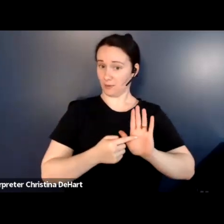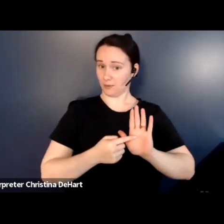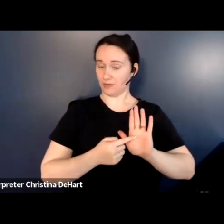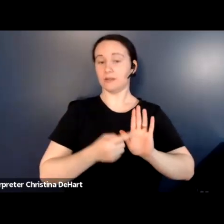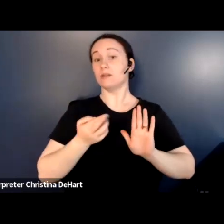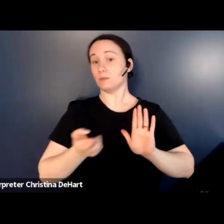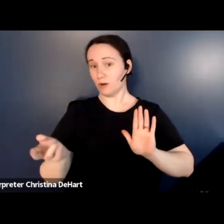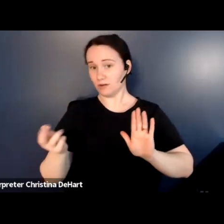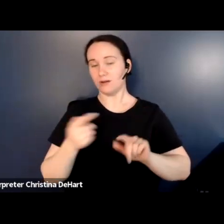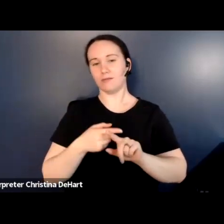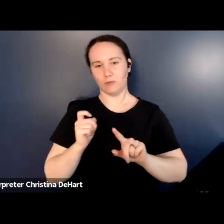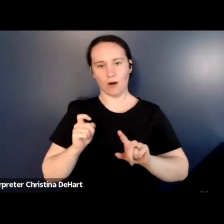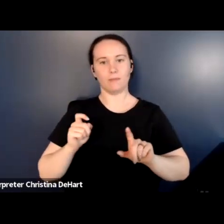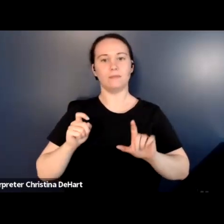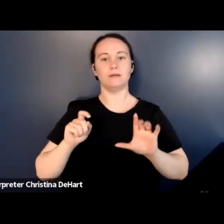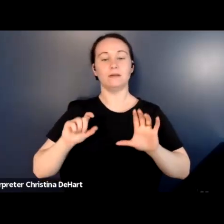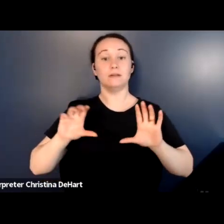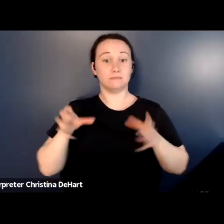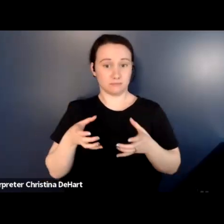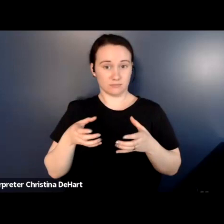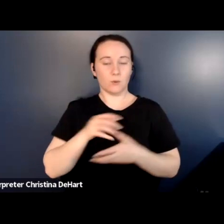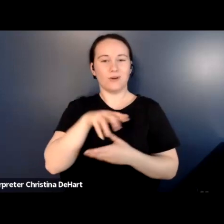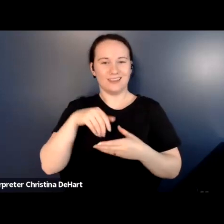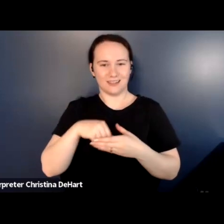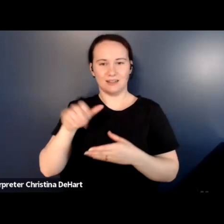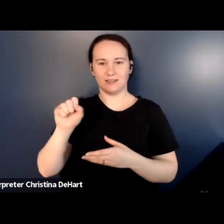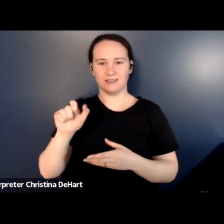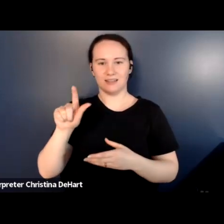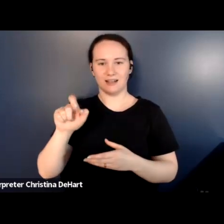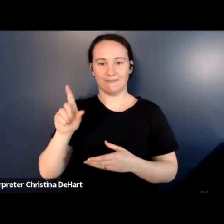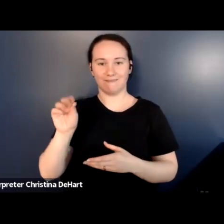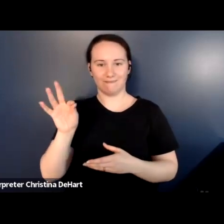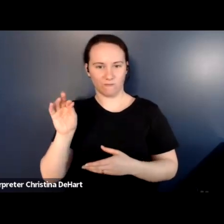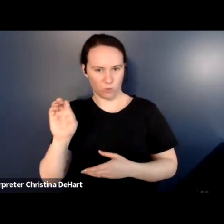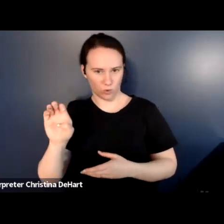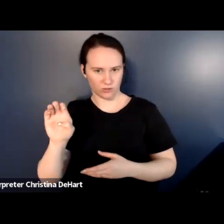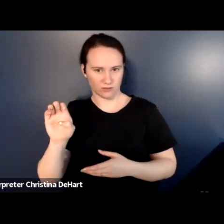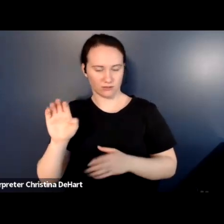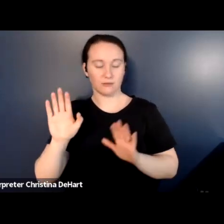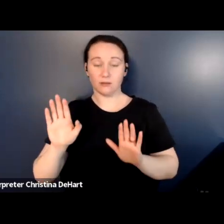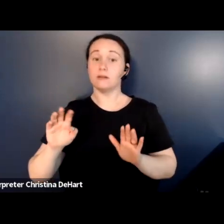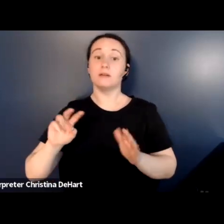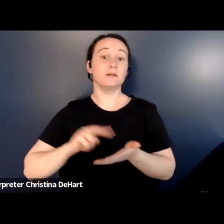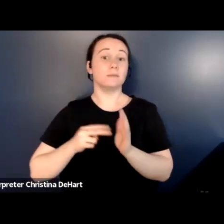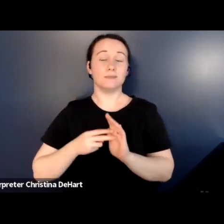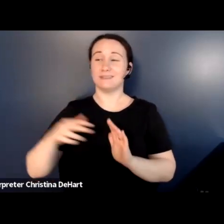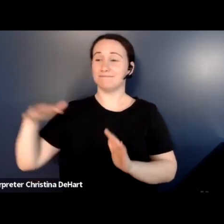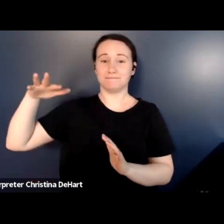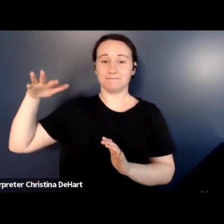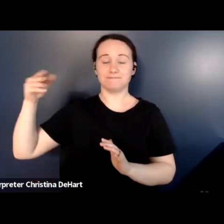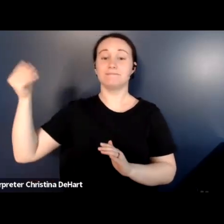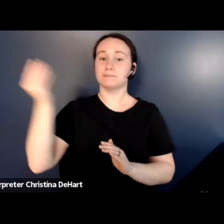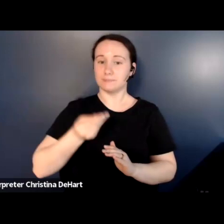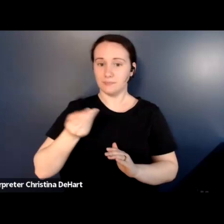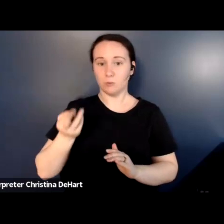resource database within Salesforce. The centers supplied us with the data from their resource database,